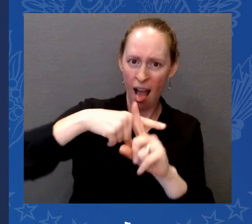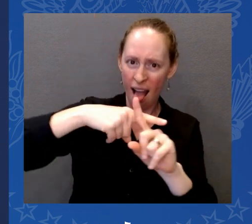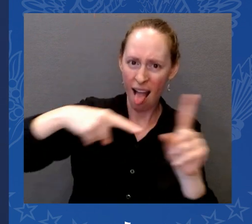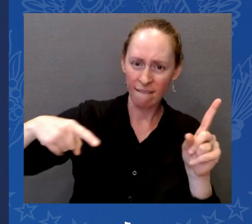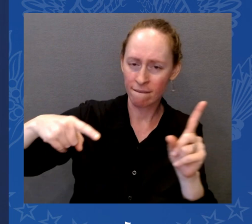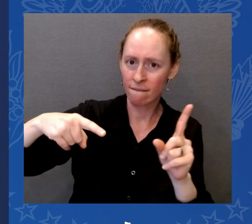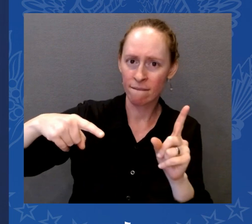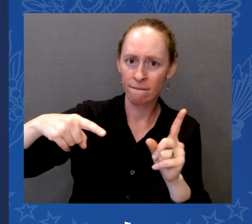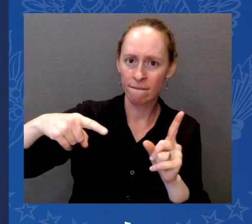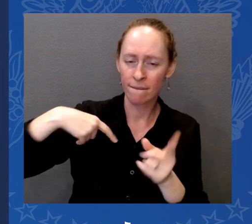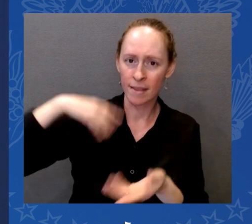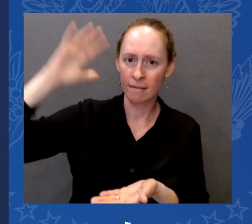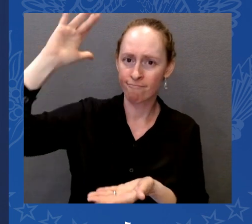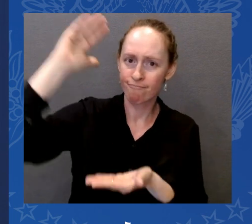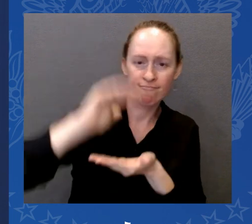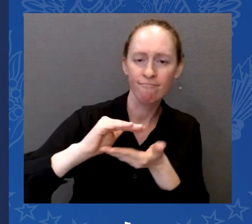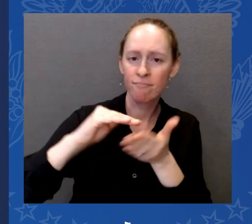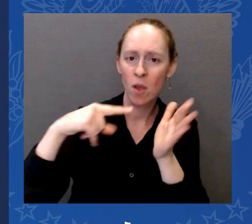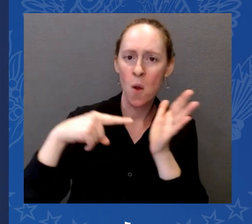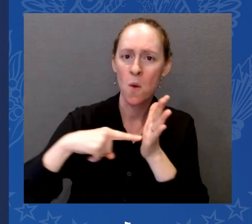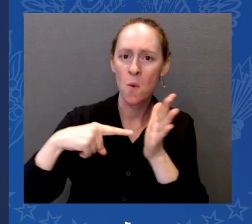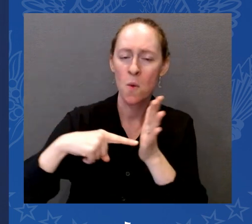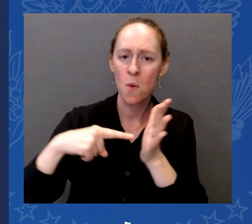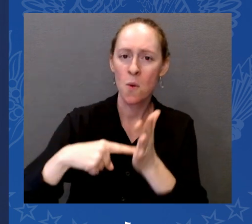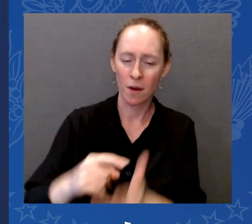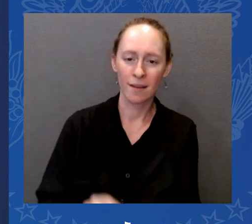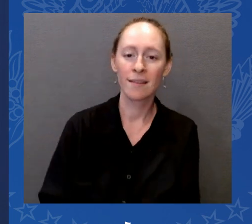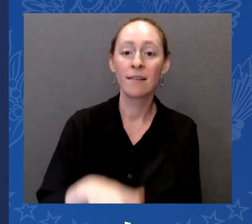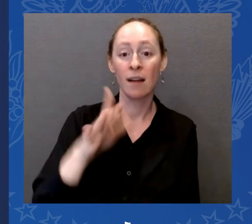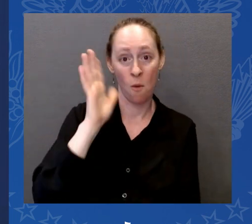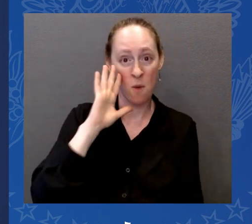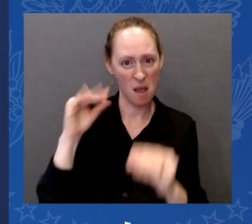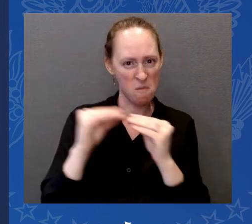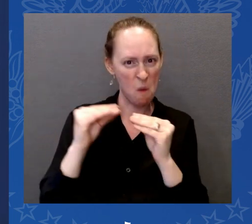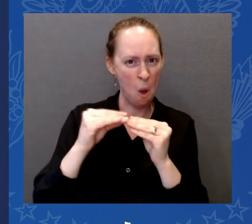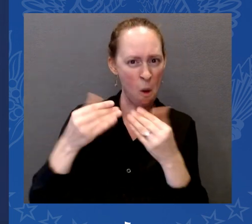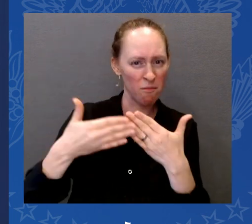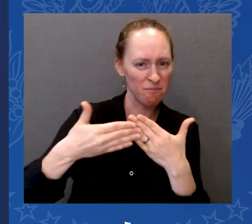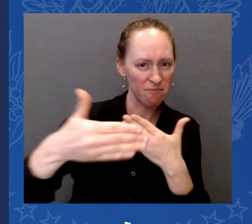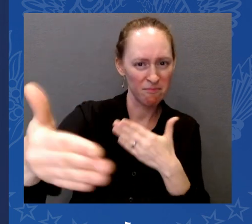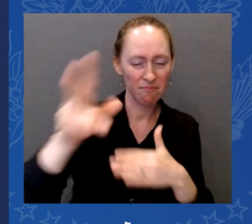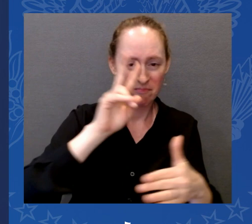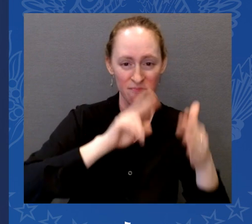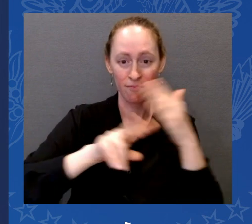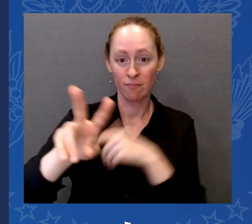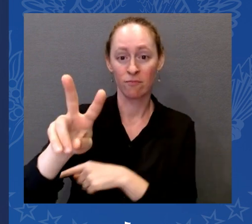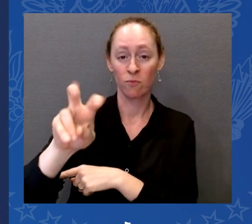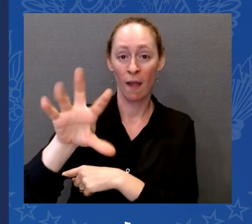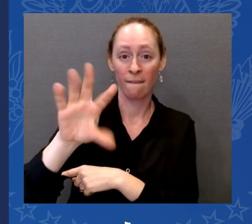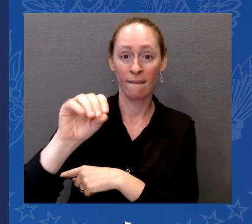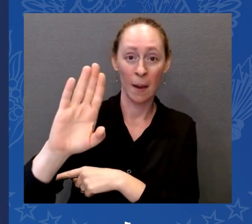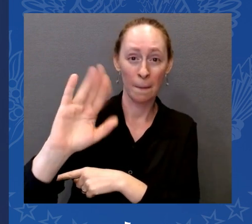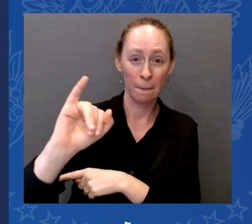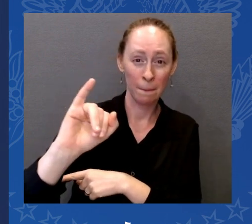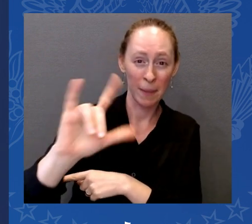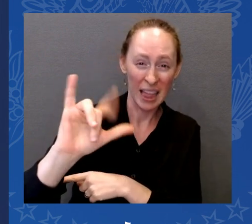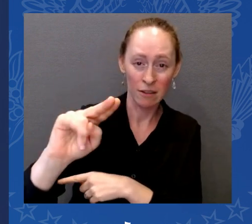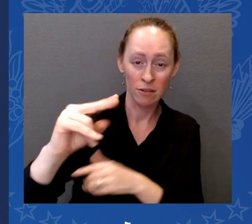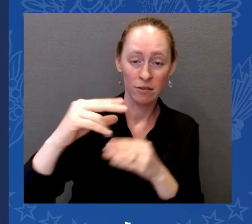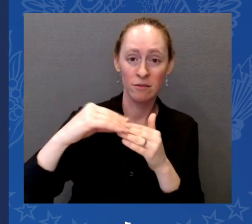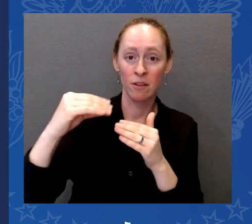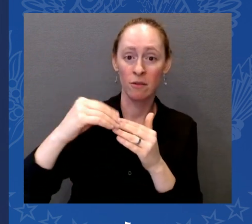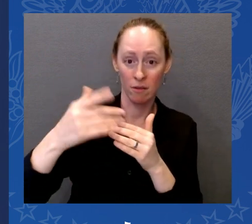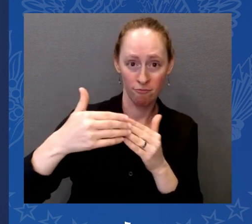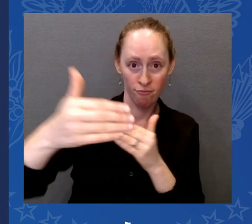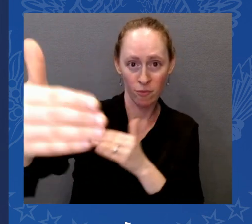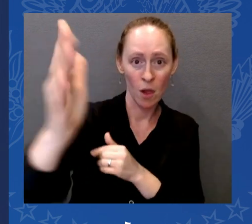reduce the deficit by another $250 billion over the next decade. Why? A big part of that is because corporations are finally going to have to pay